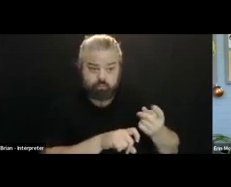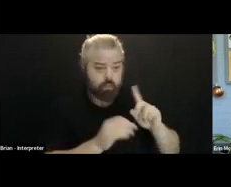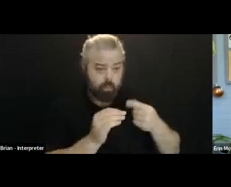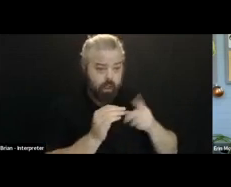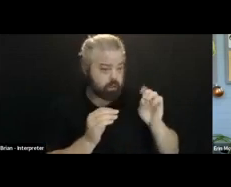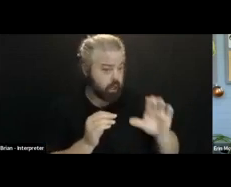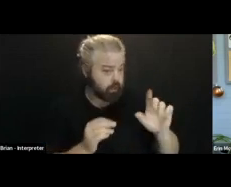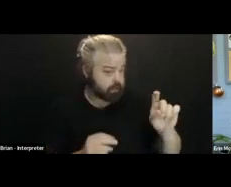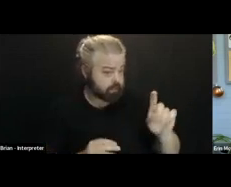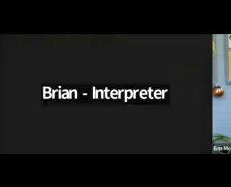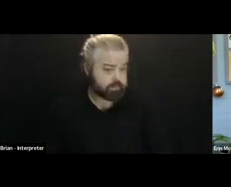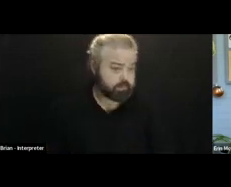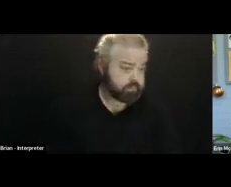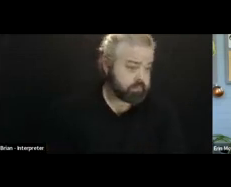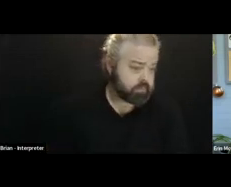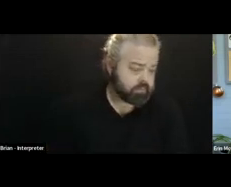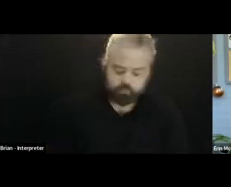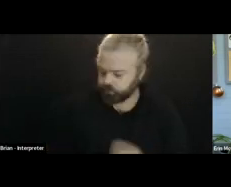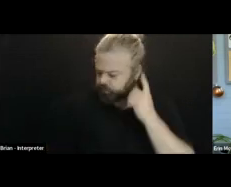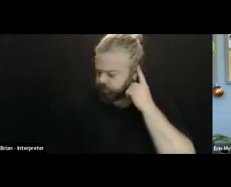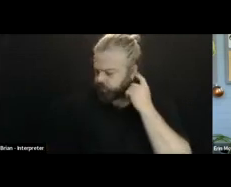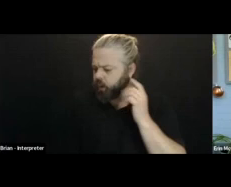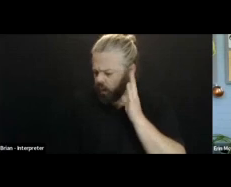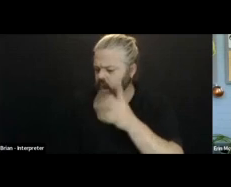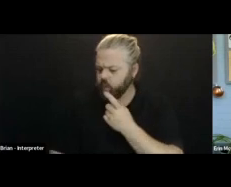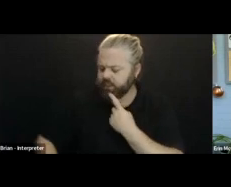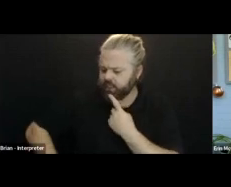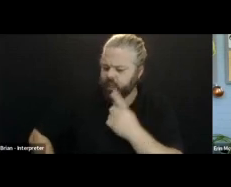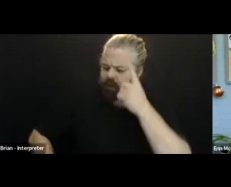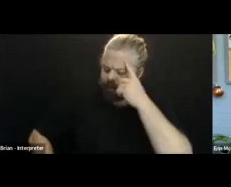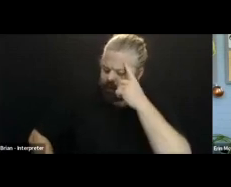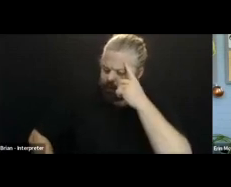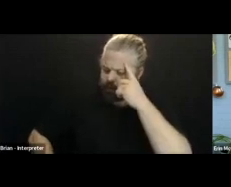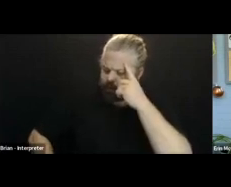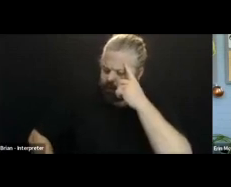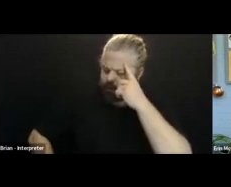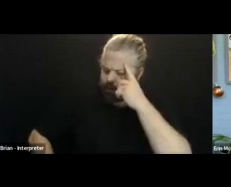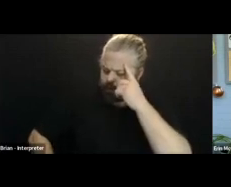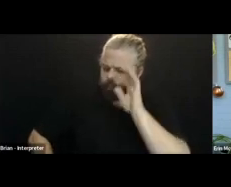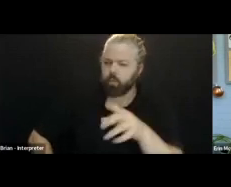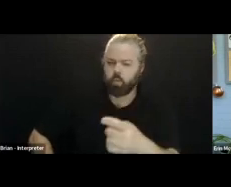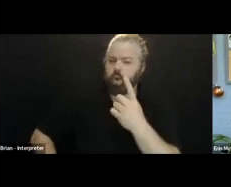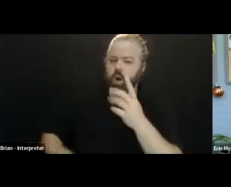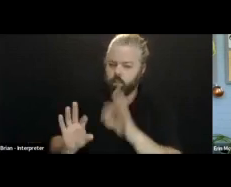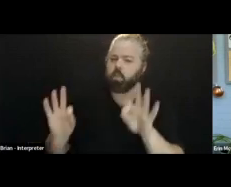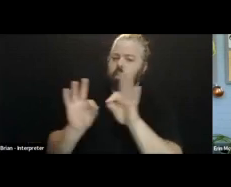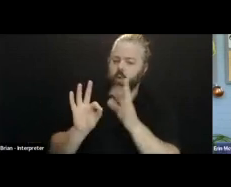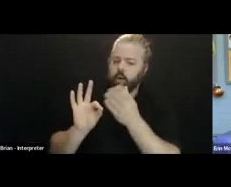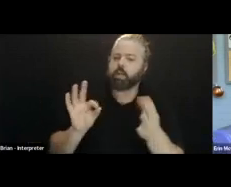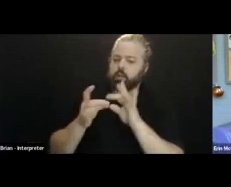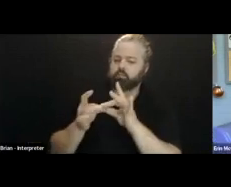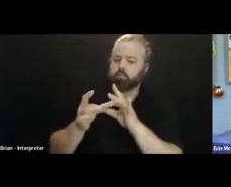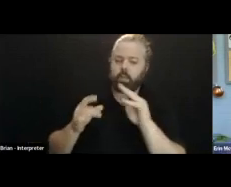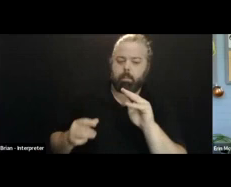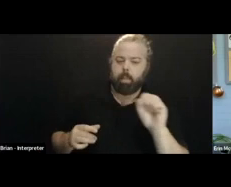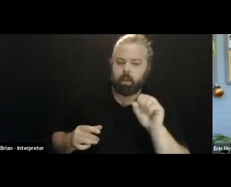documents? All I'll say is I think one of the big things with Word is it's